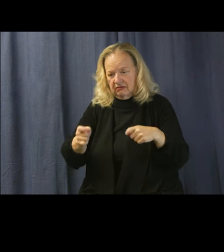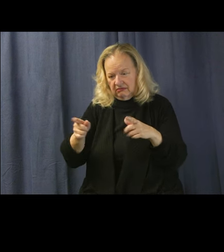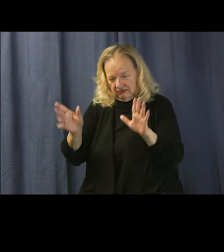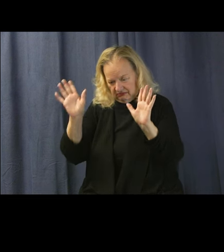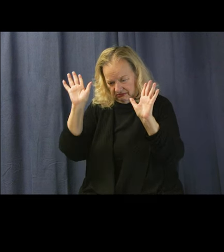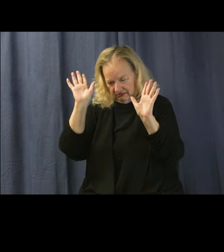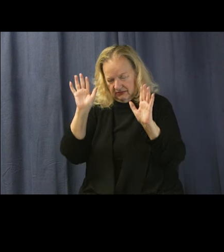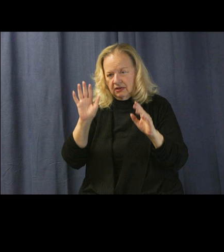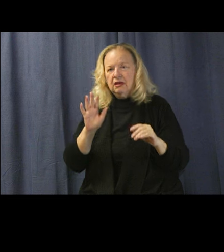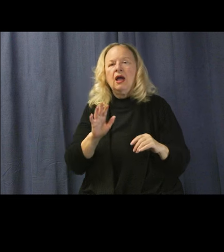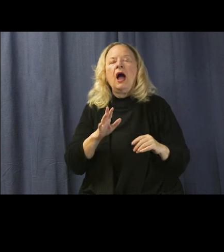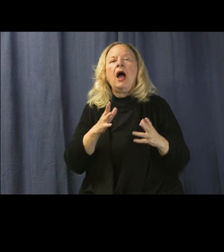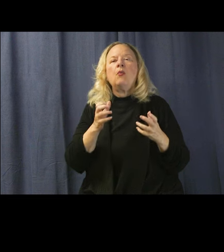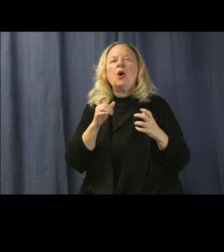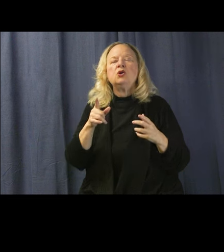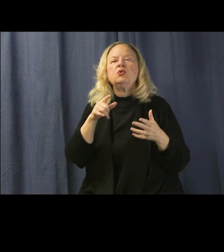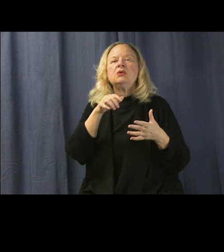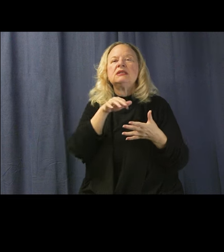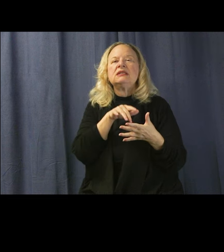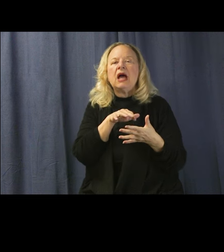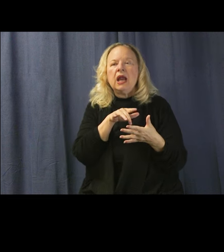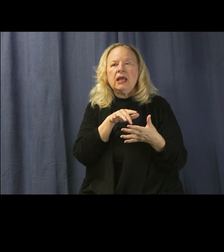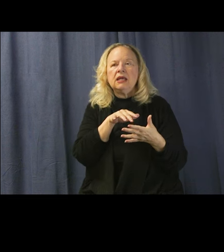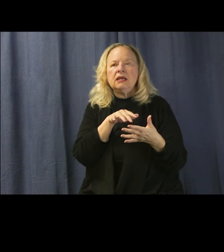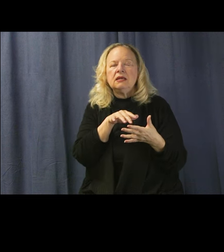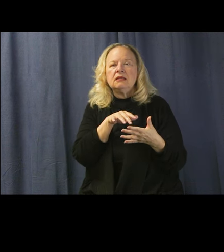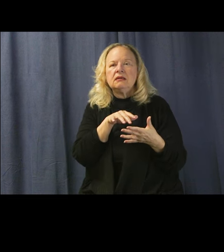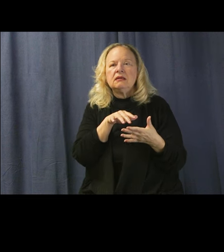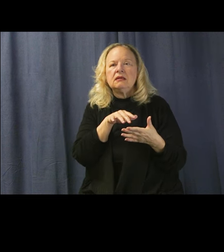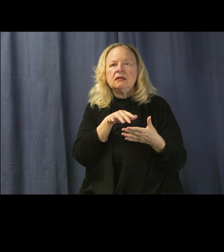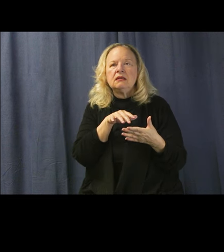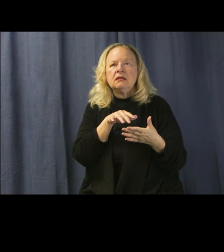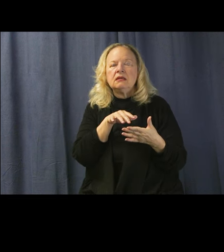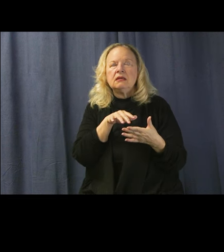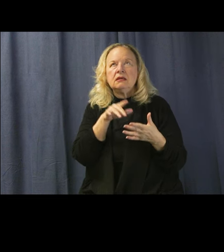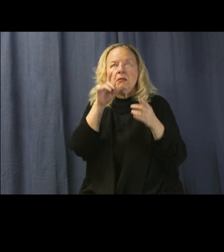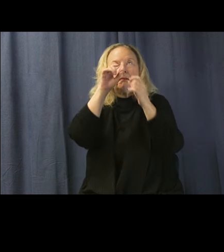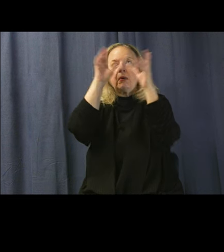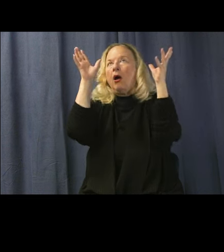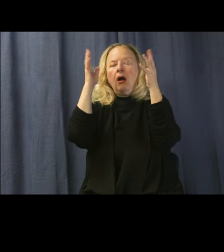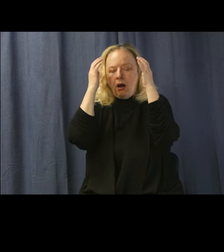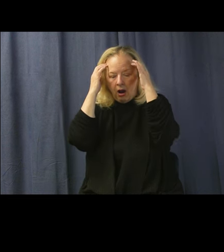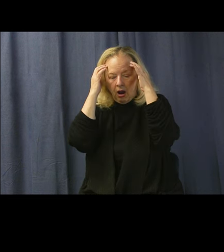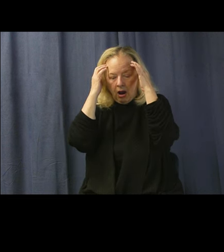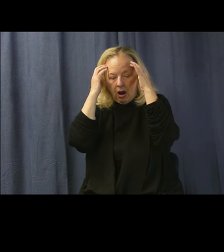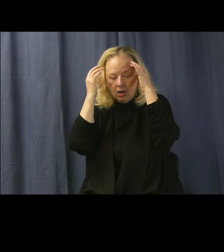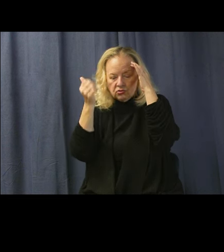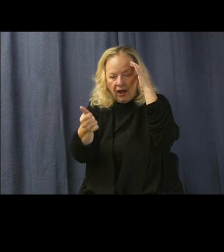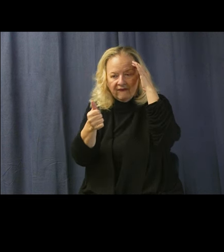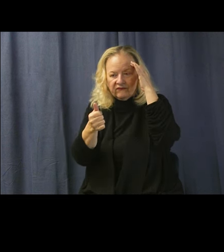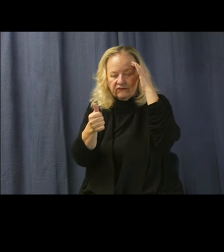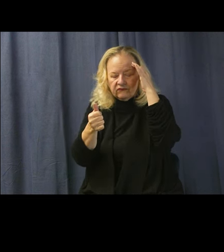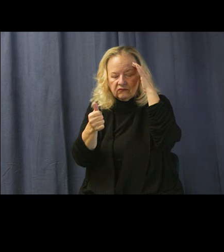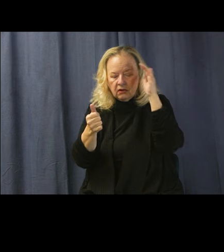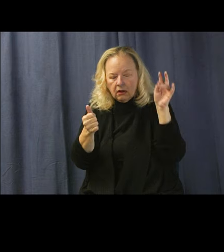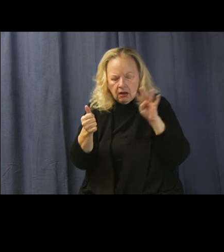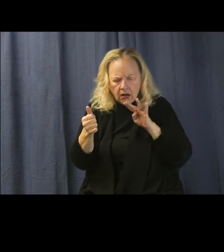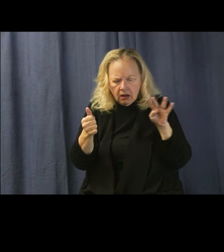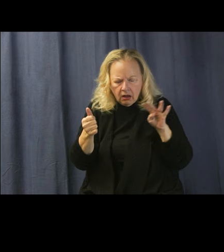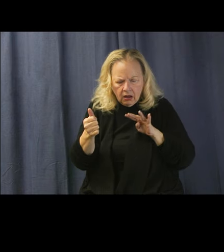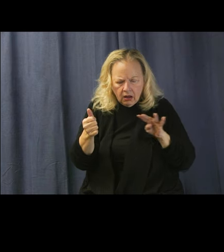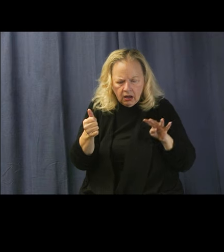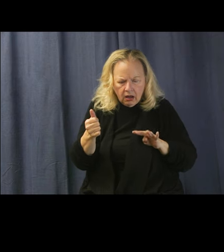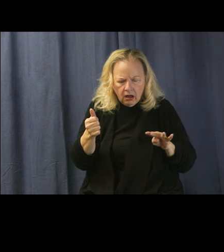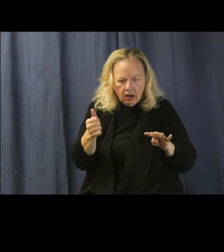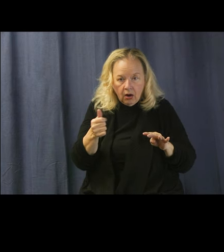do is I want to teach you guys how to study so that it's mind-blowing for you on your own. The question right now